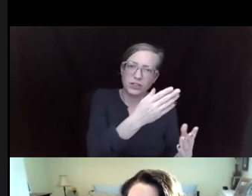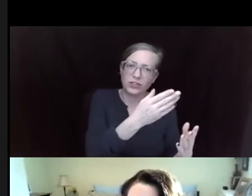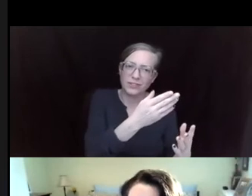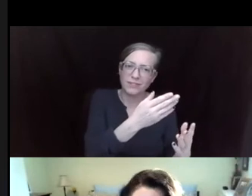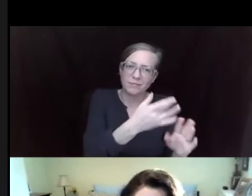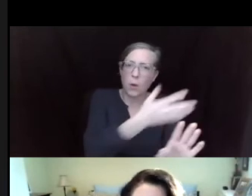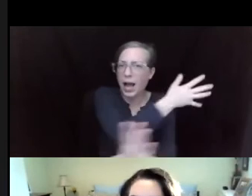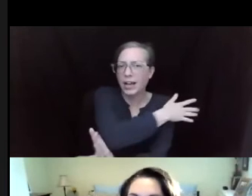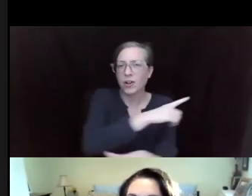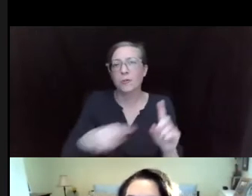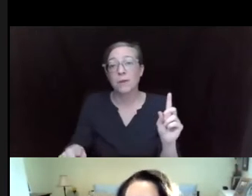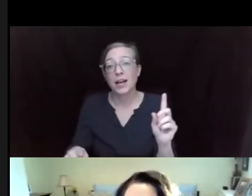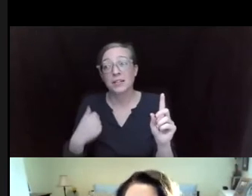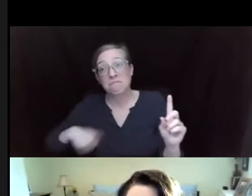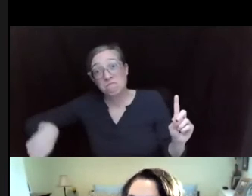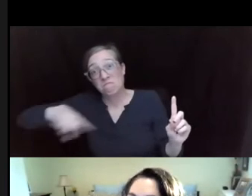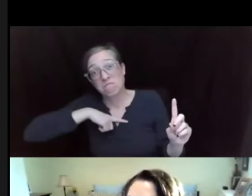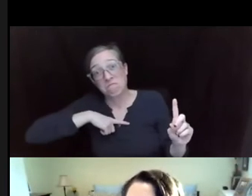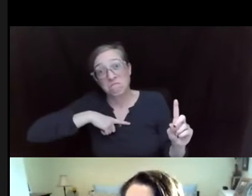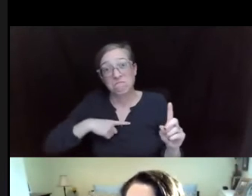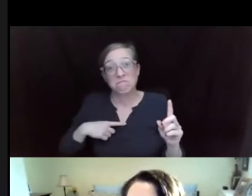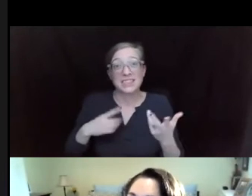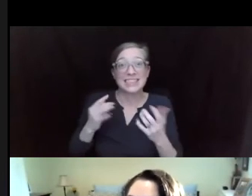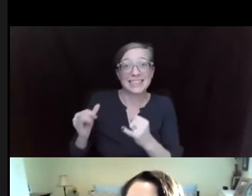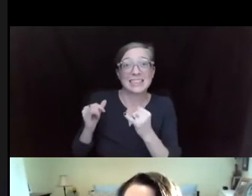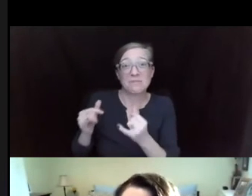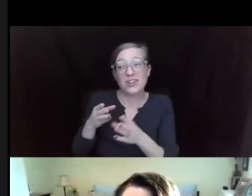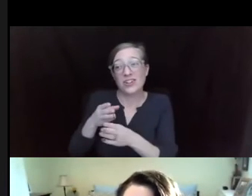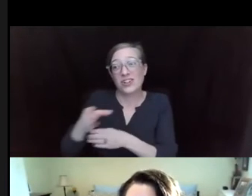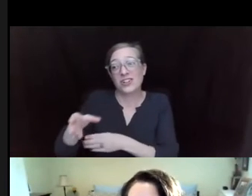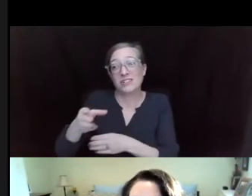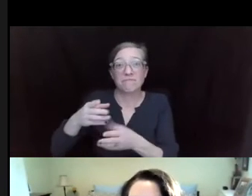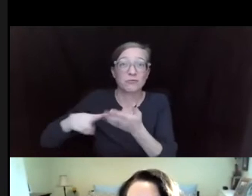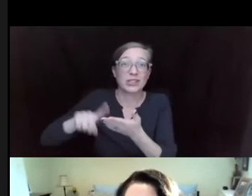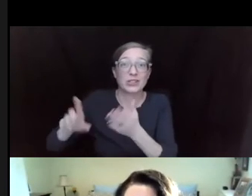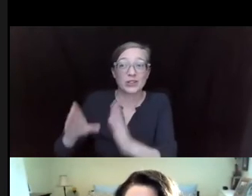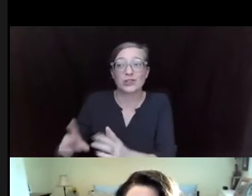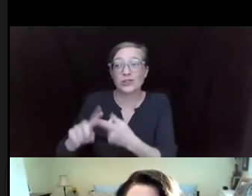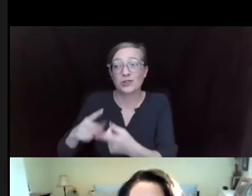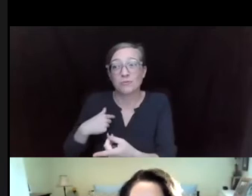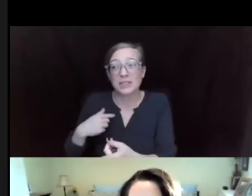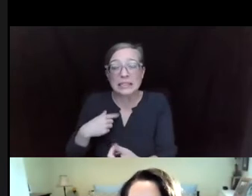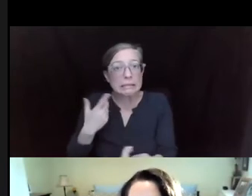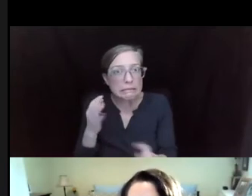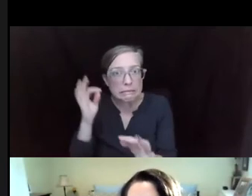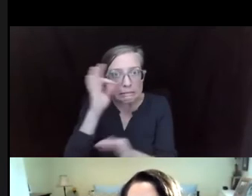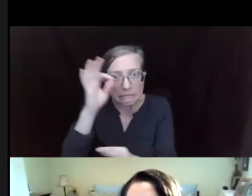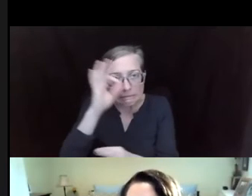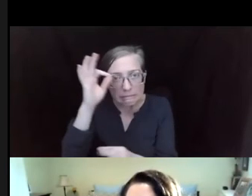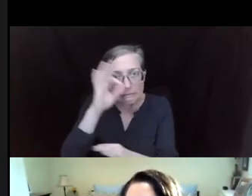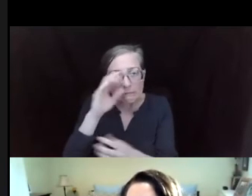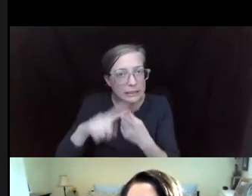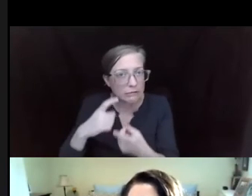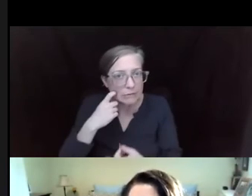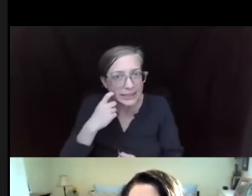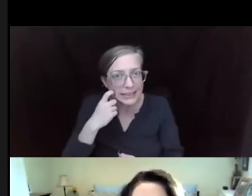myself, and my field has many chemists, biologists, chemical engineer by myself, biological engineer. Somehow we just